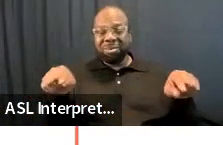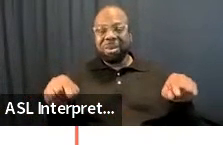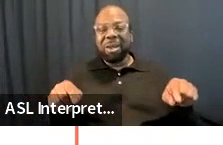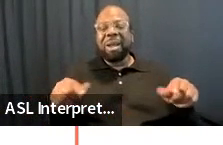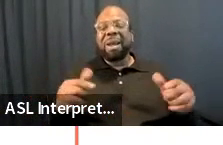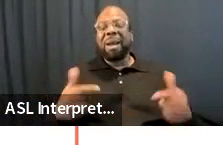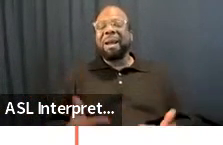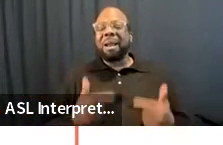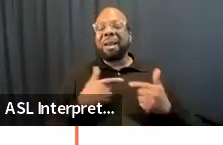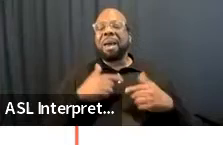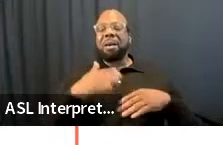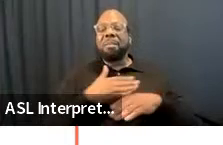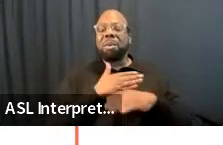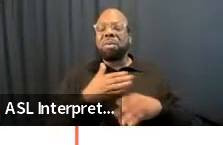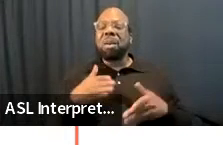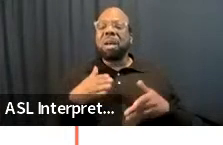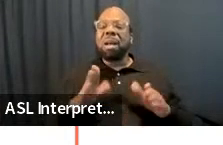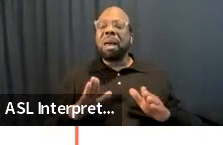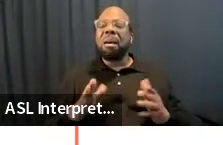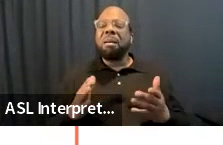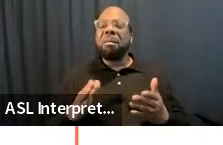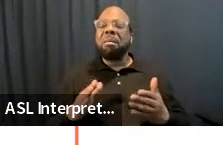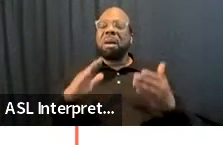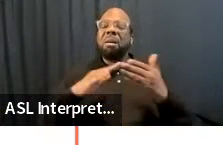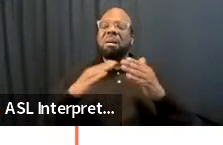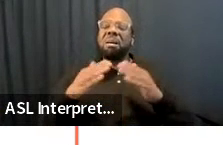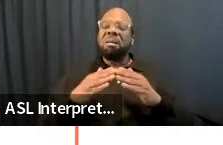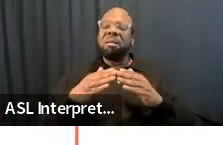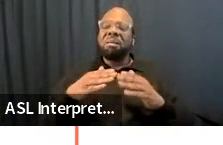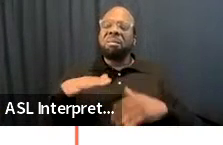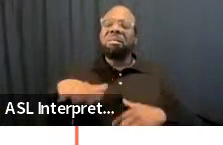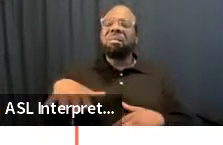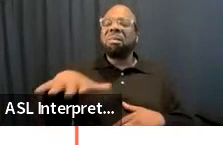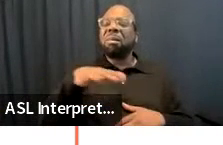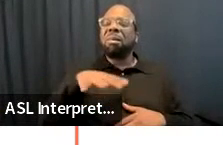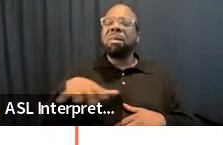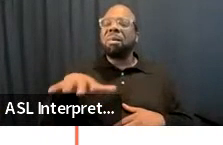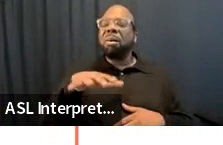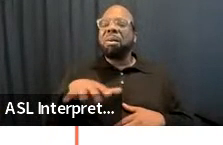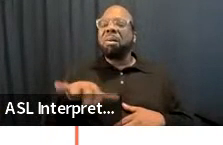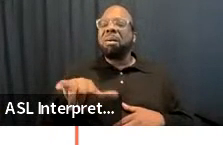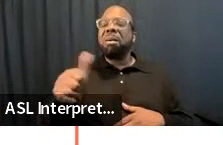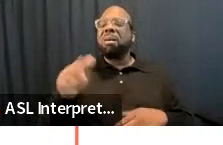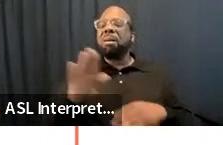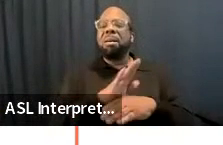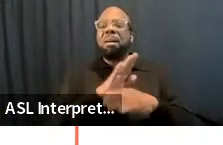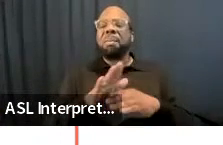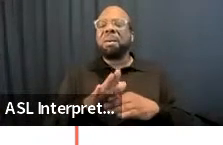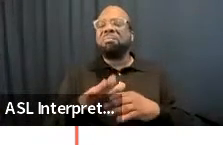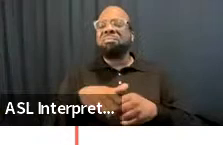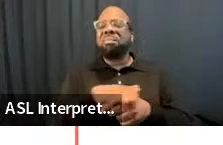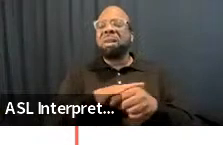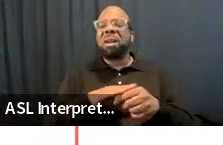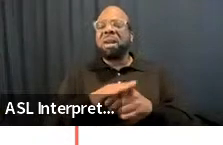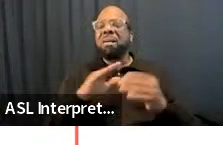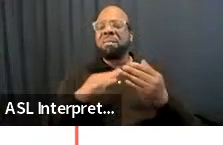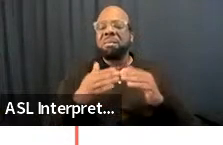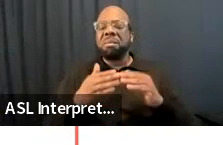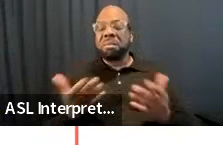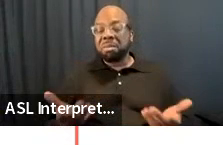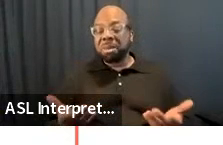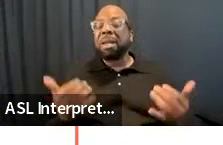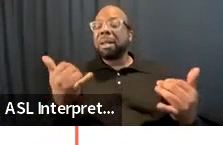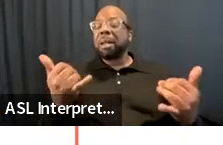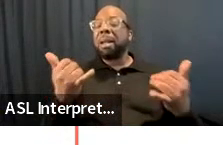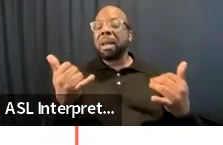live music is allowed at a neighborhood scale in any commercial district of the city. And